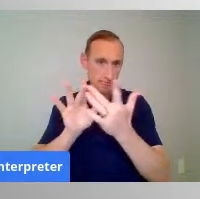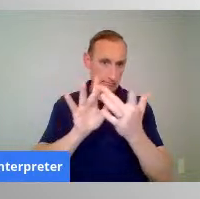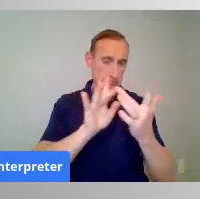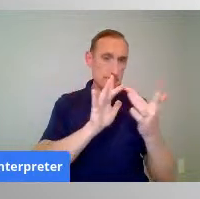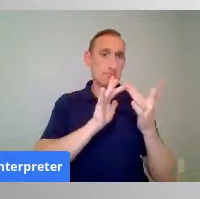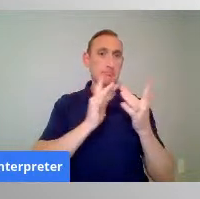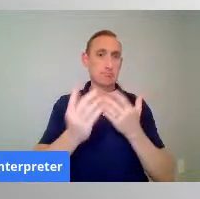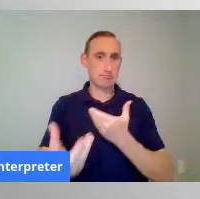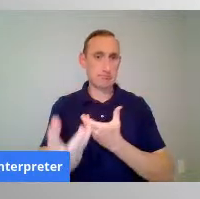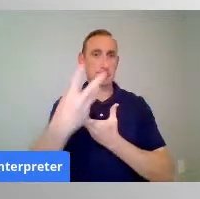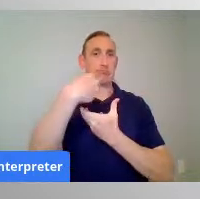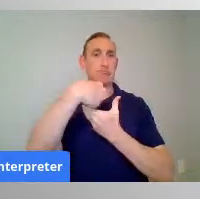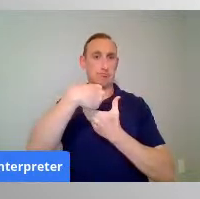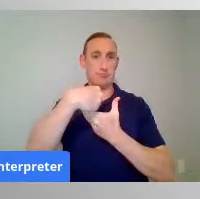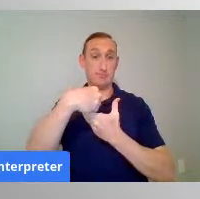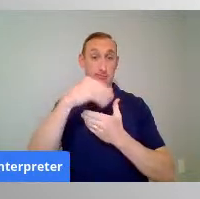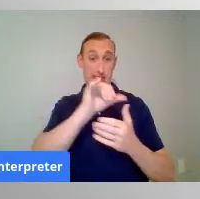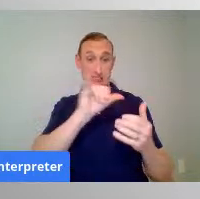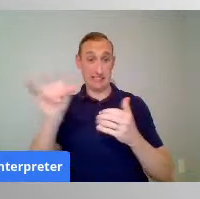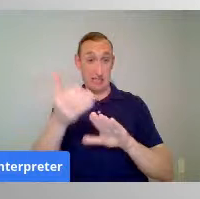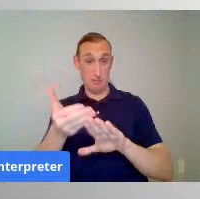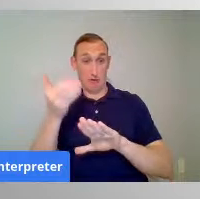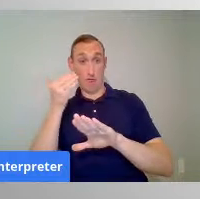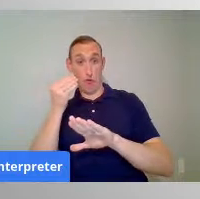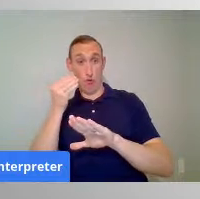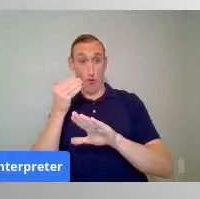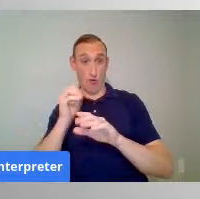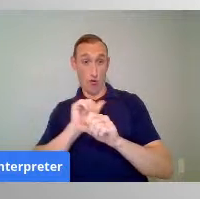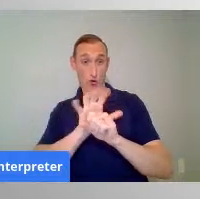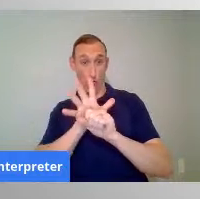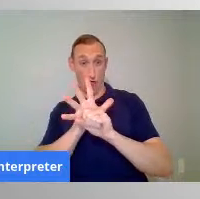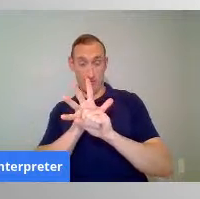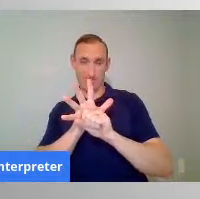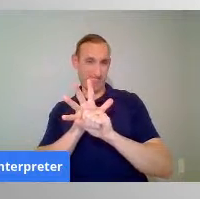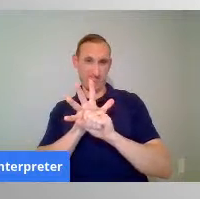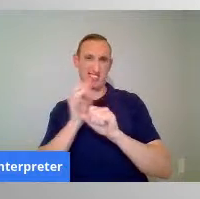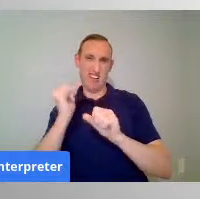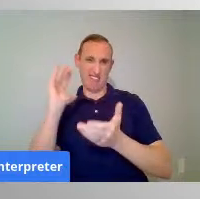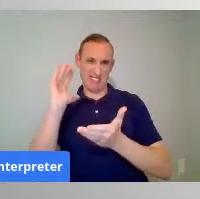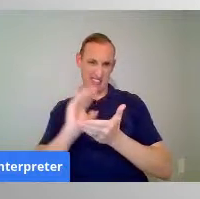the same number that we're used to reaching. Okay, Angela.